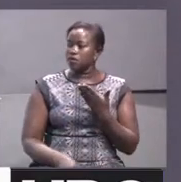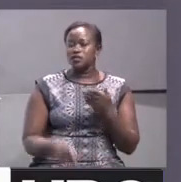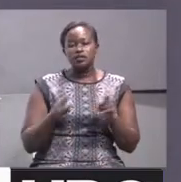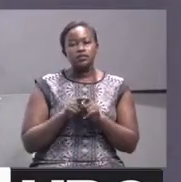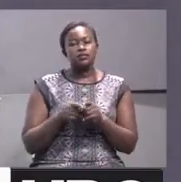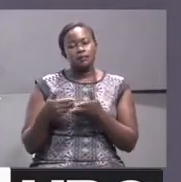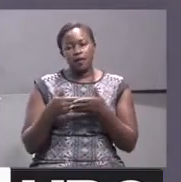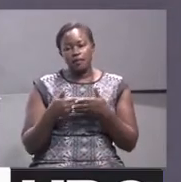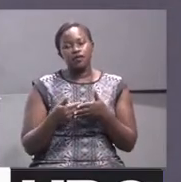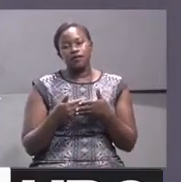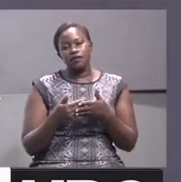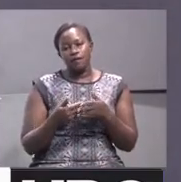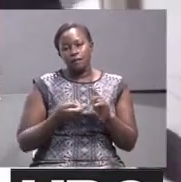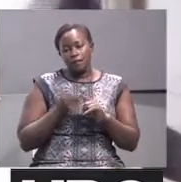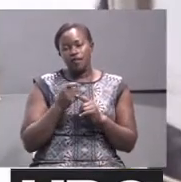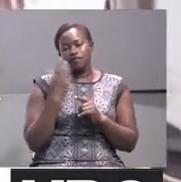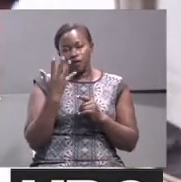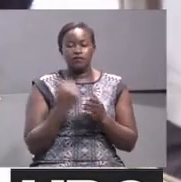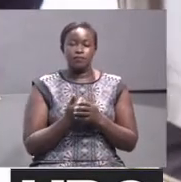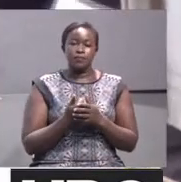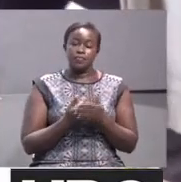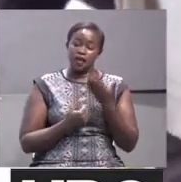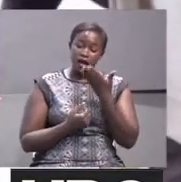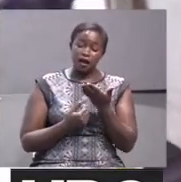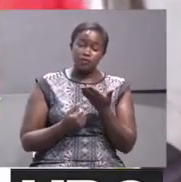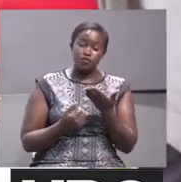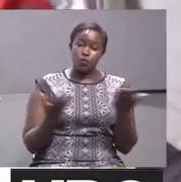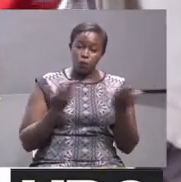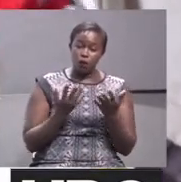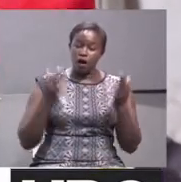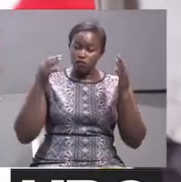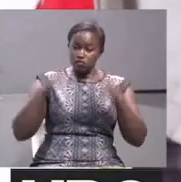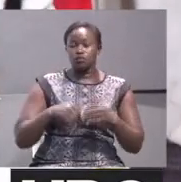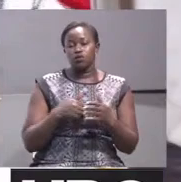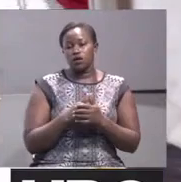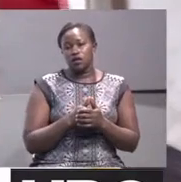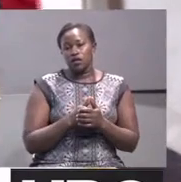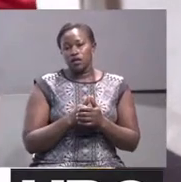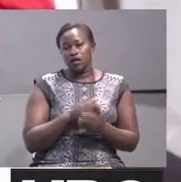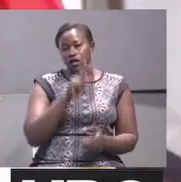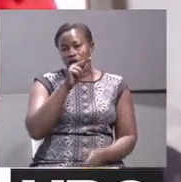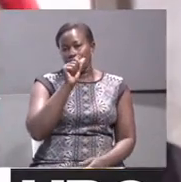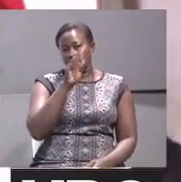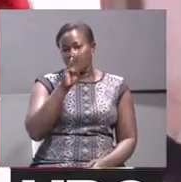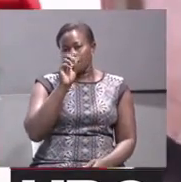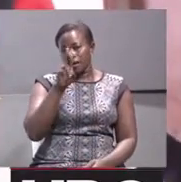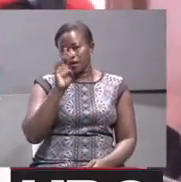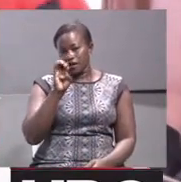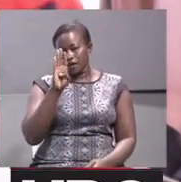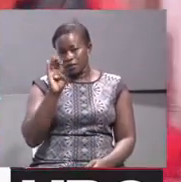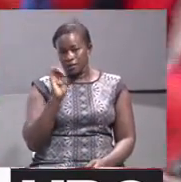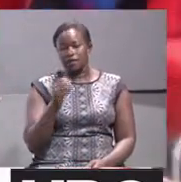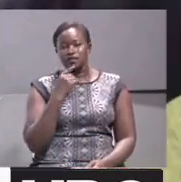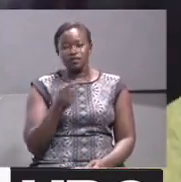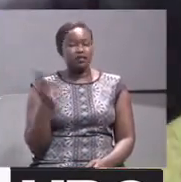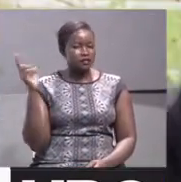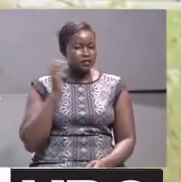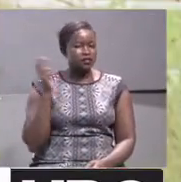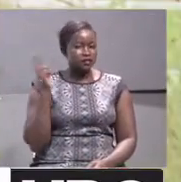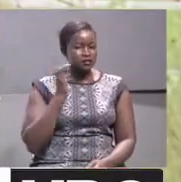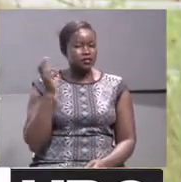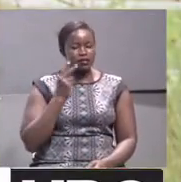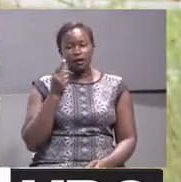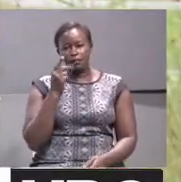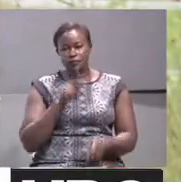baby. At the scene of the incident, Stephen Kabarebe recounted hearing cries for help as